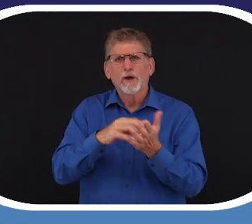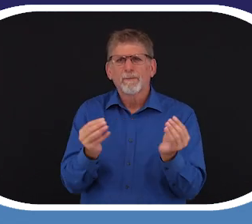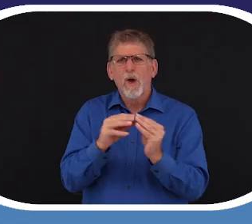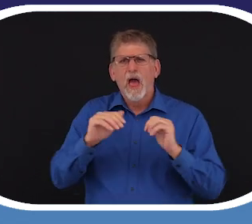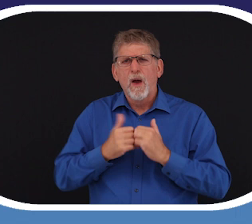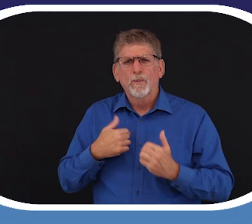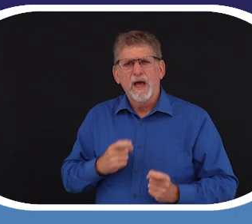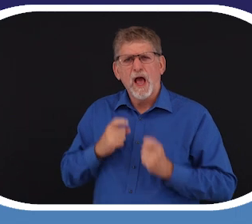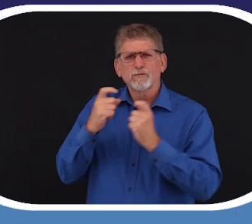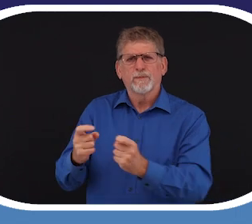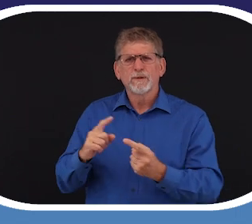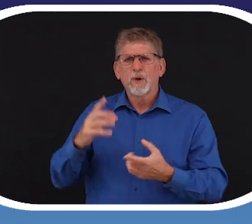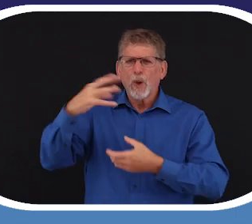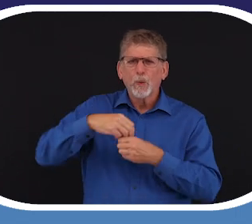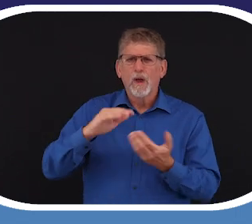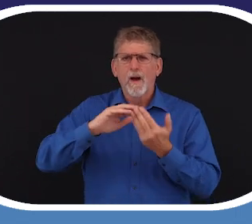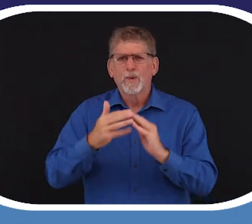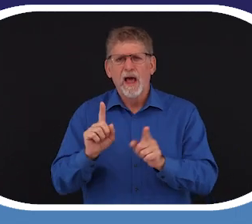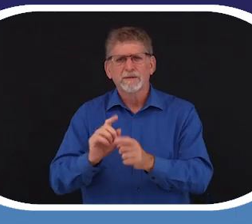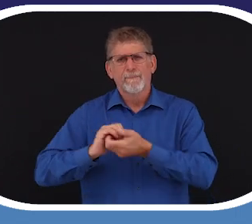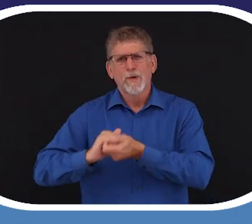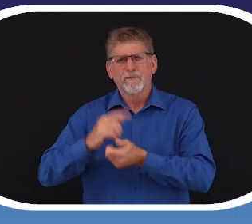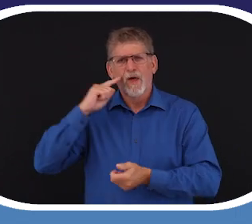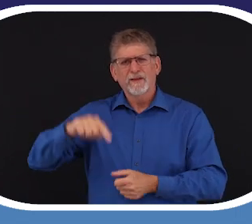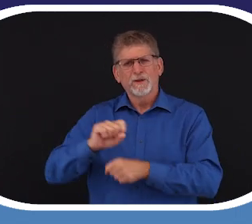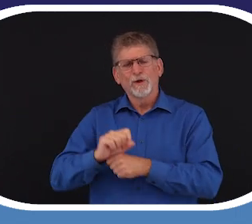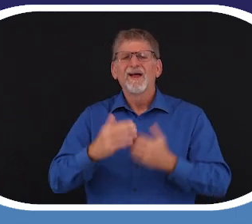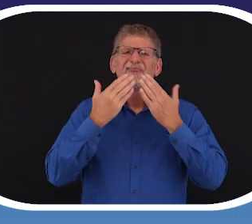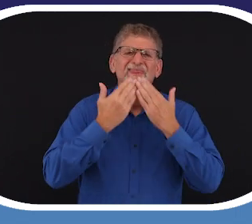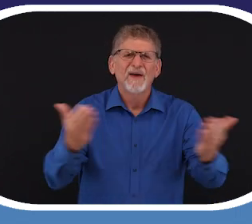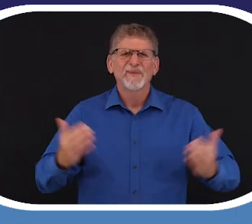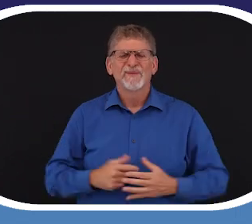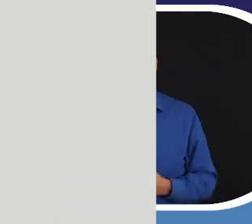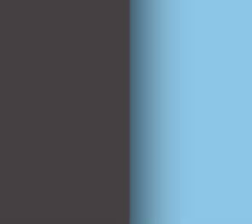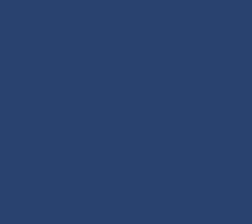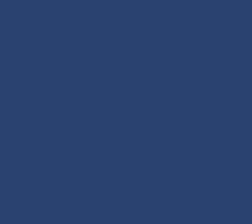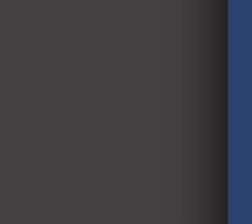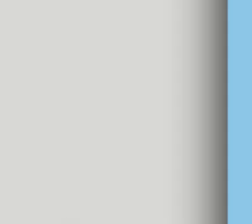continue to include the community as partners in this work. Thank you so much.